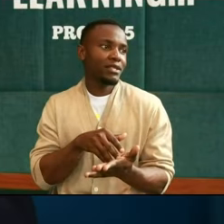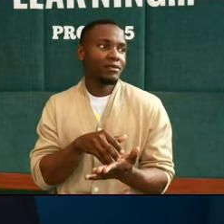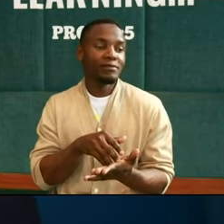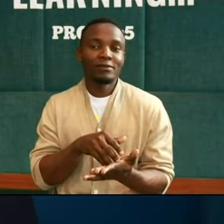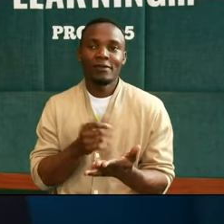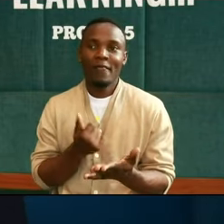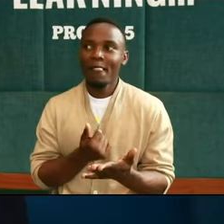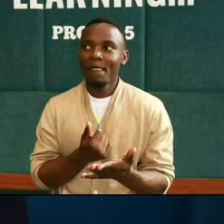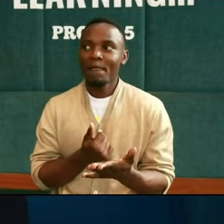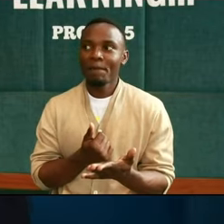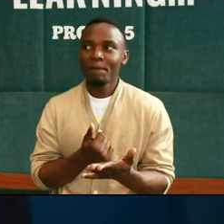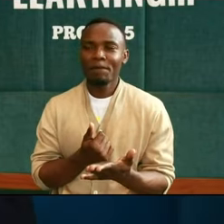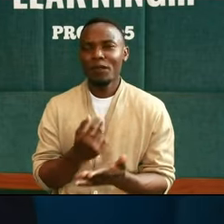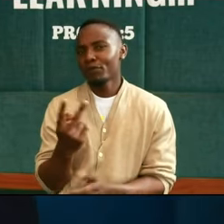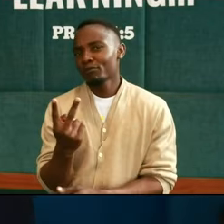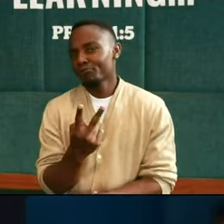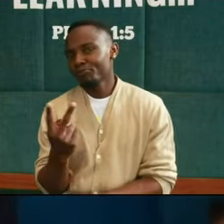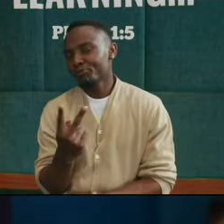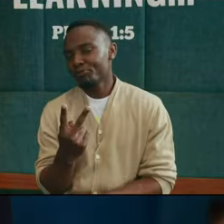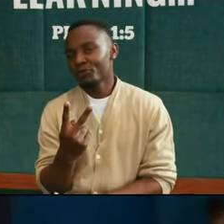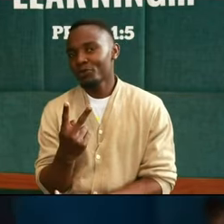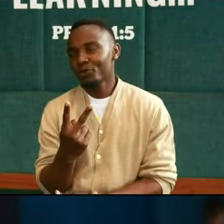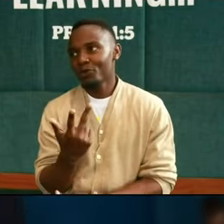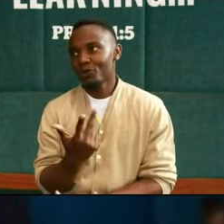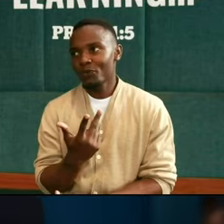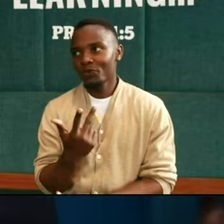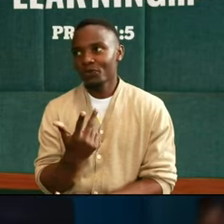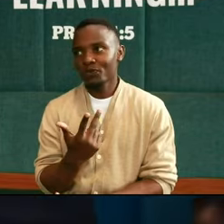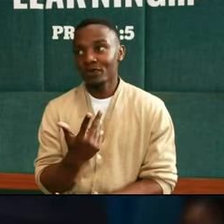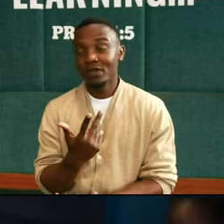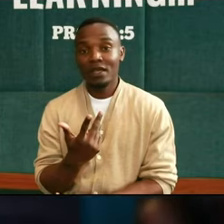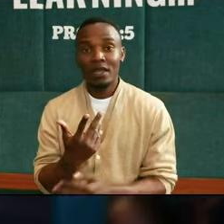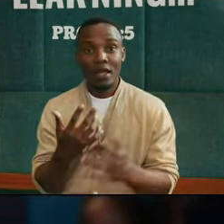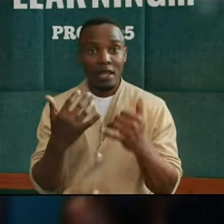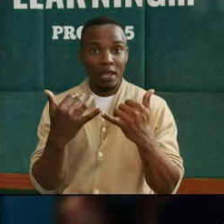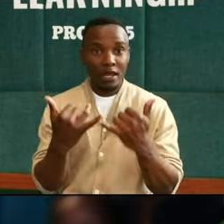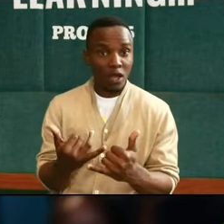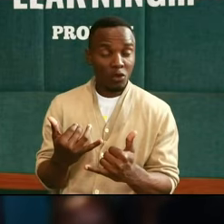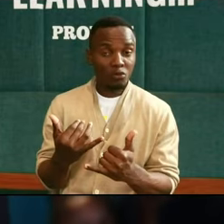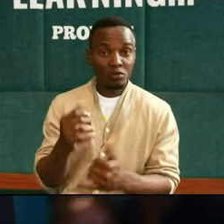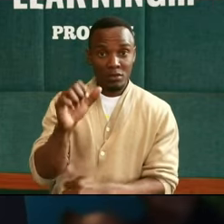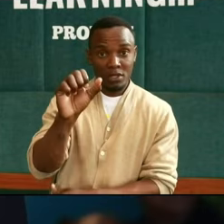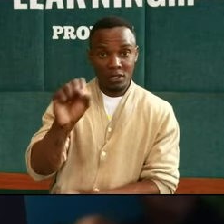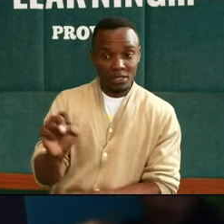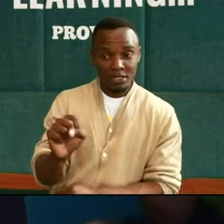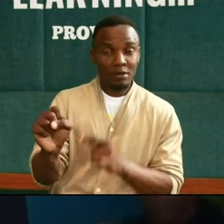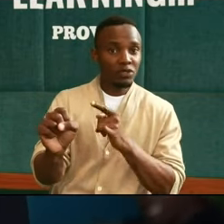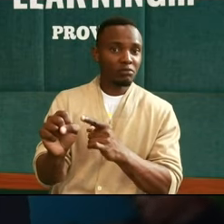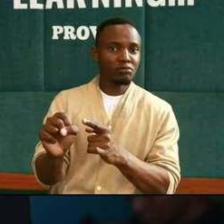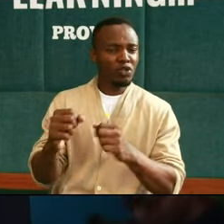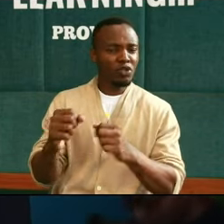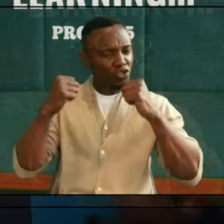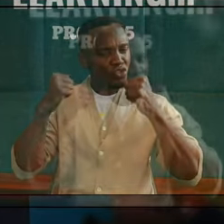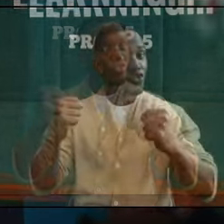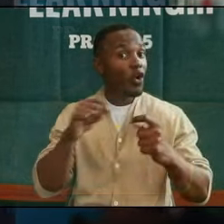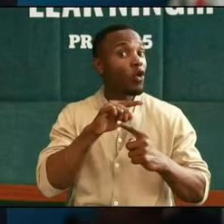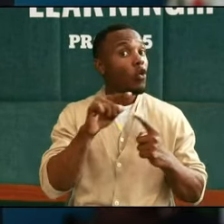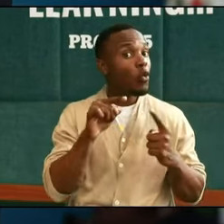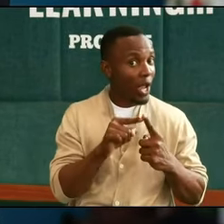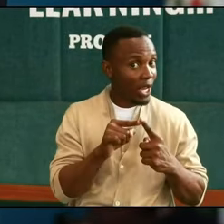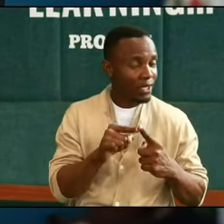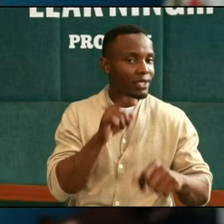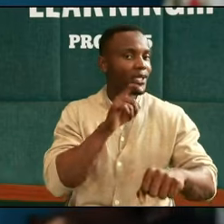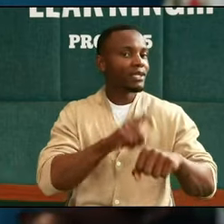called a paradox. Two sides of a coin. So, Samson was strong. When was he strong? When he